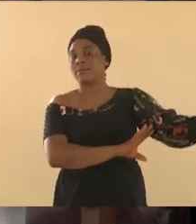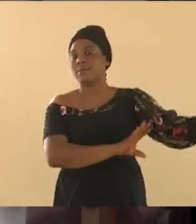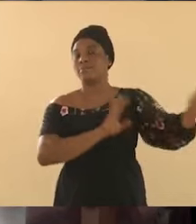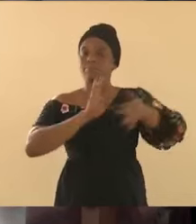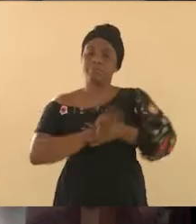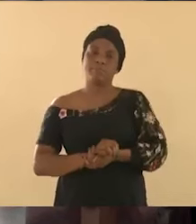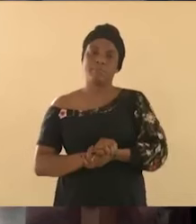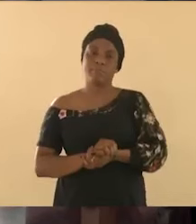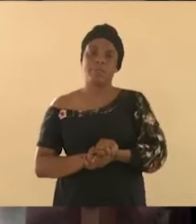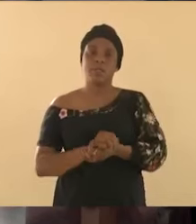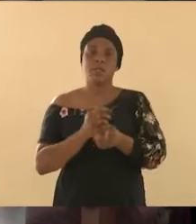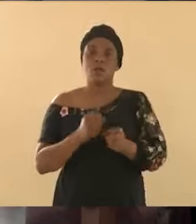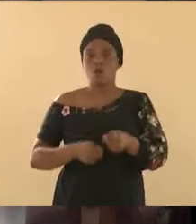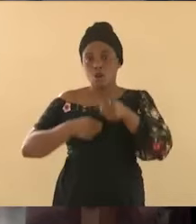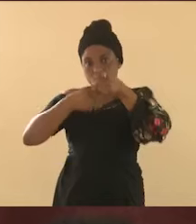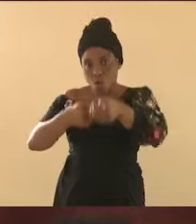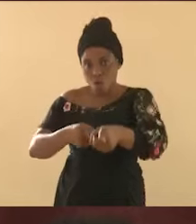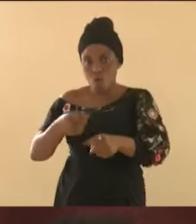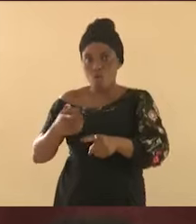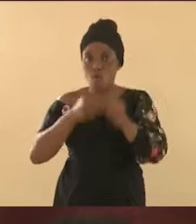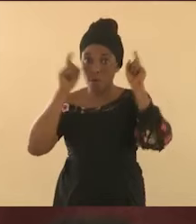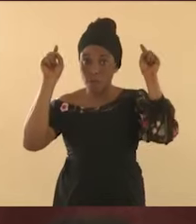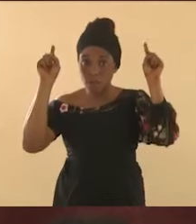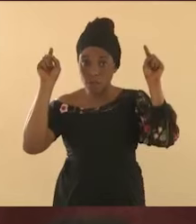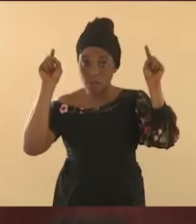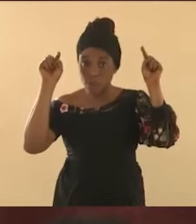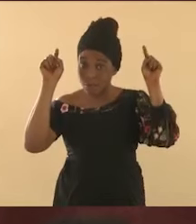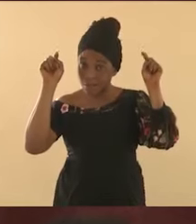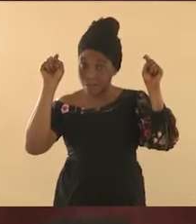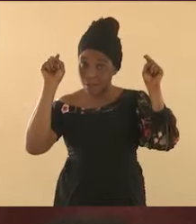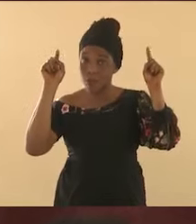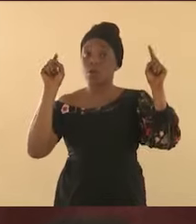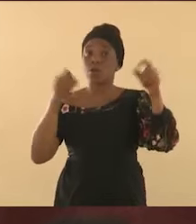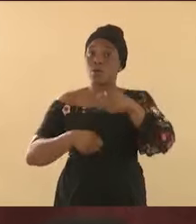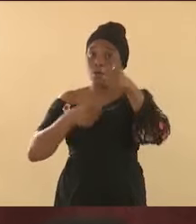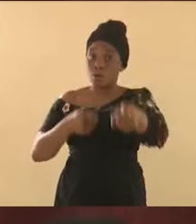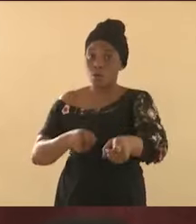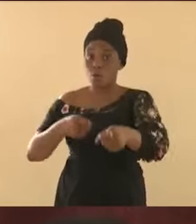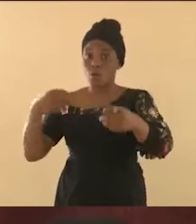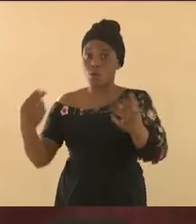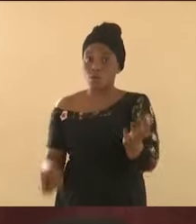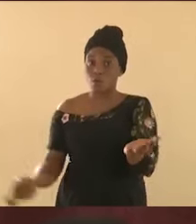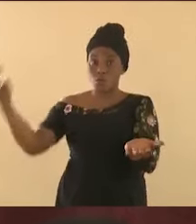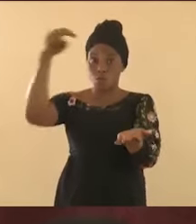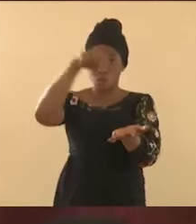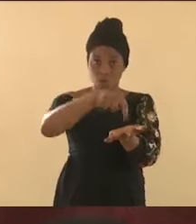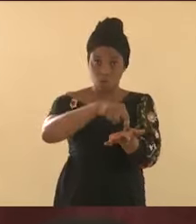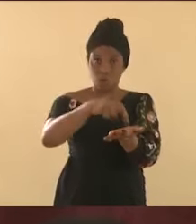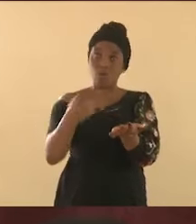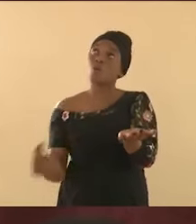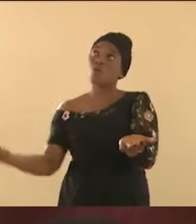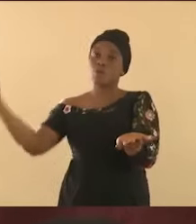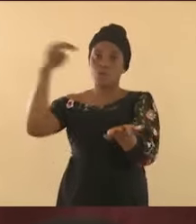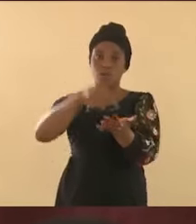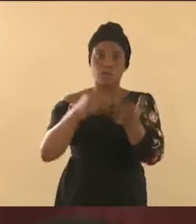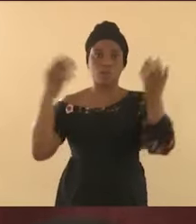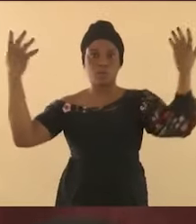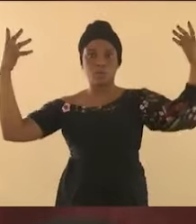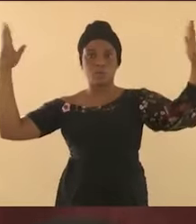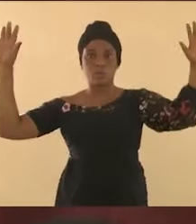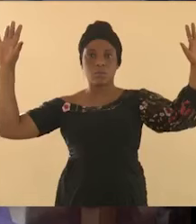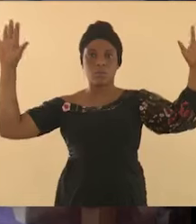though. But the reward for his test, because it was actually a test in the sense that the reward was resurrection from the okay, dead. The reward is resurrection.